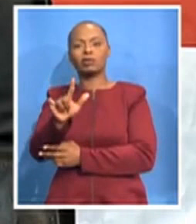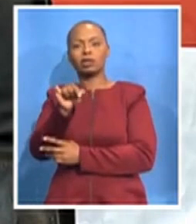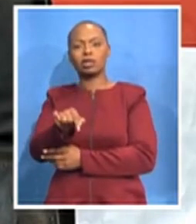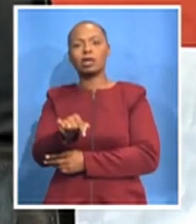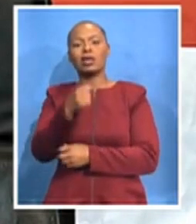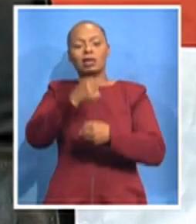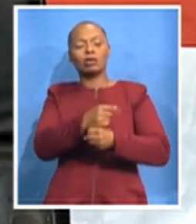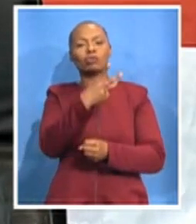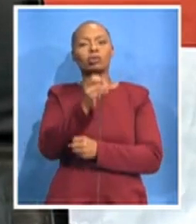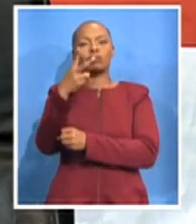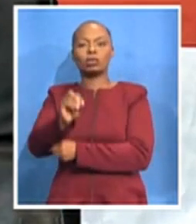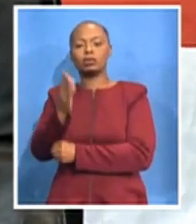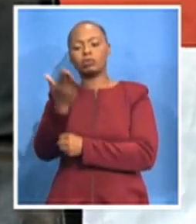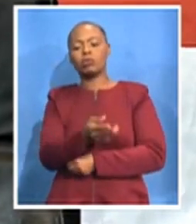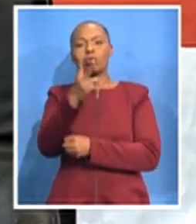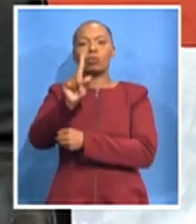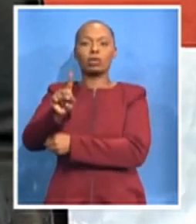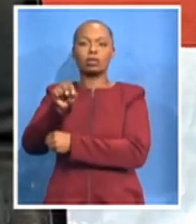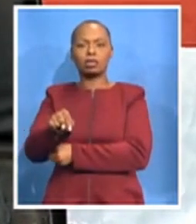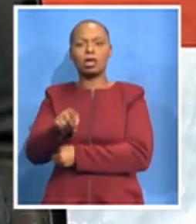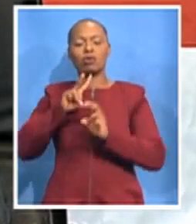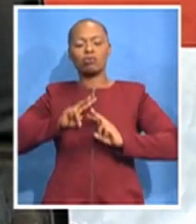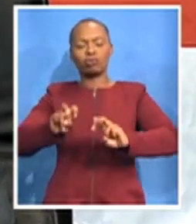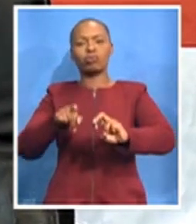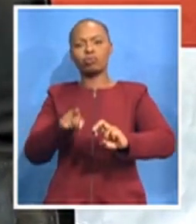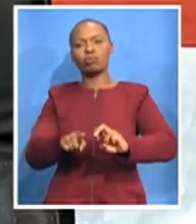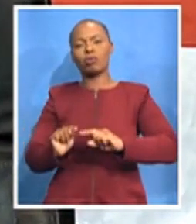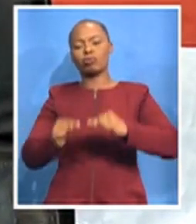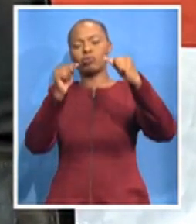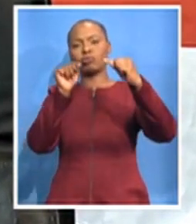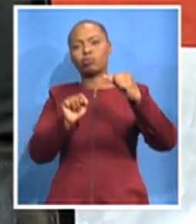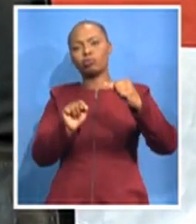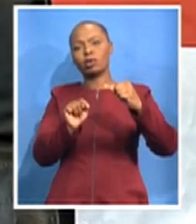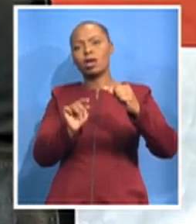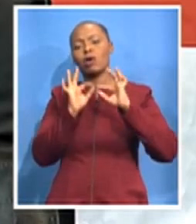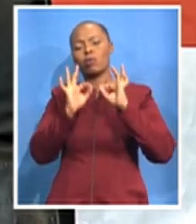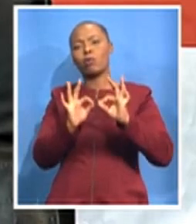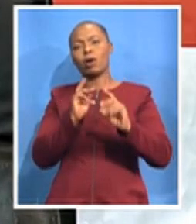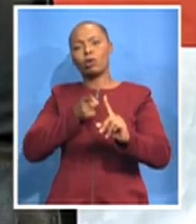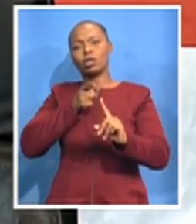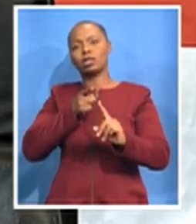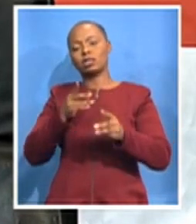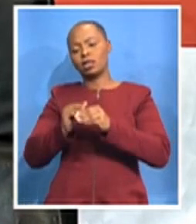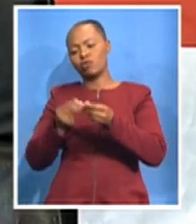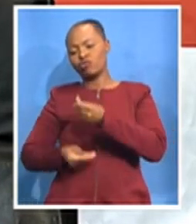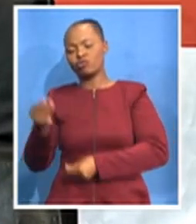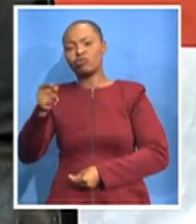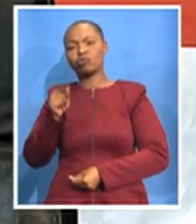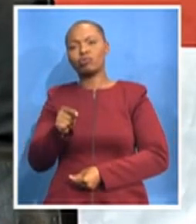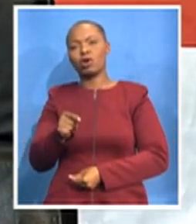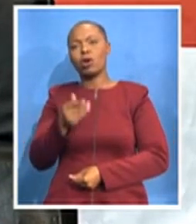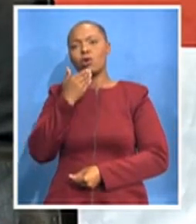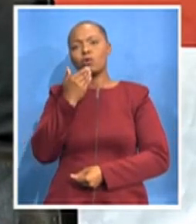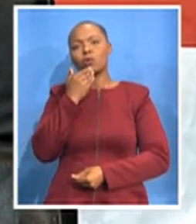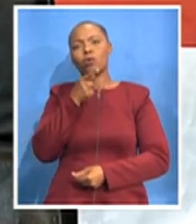2020-2021 on an investigation into allegations of improper conduct and maladministration by the Buffalo City Metropolitan